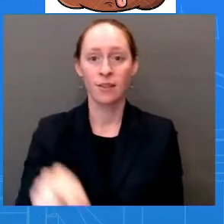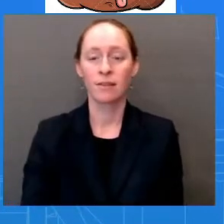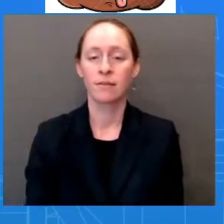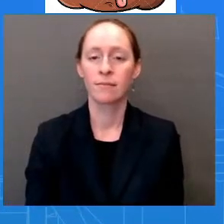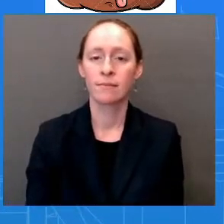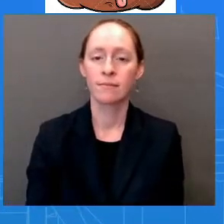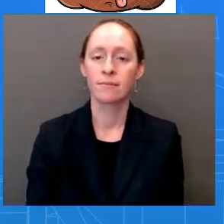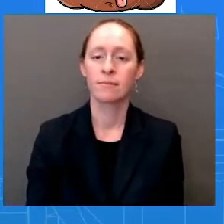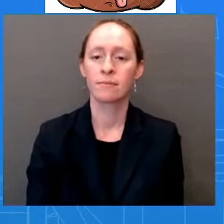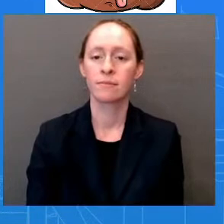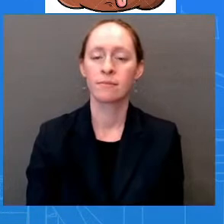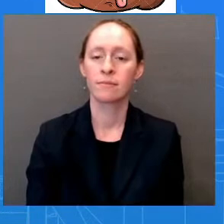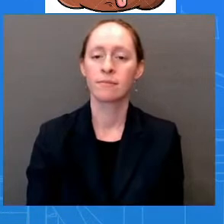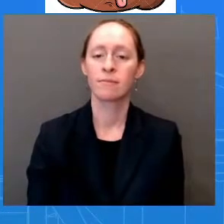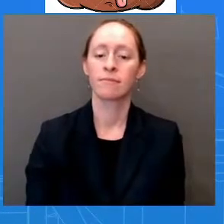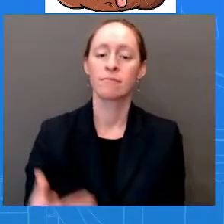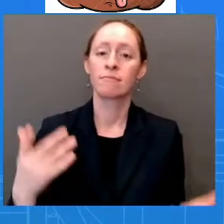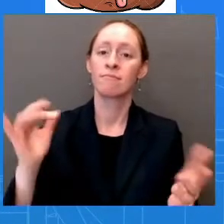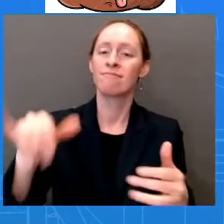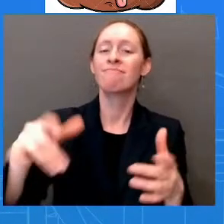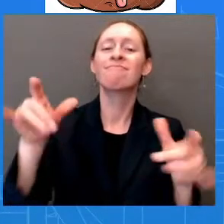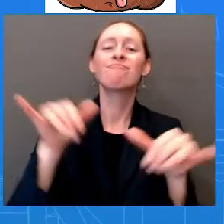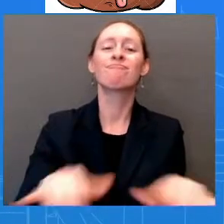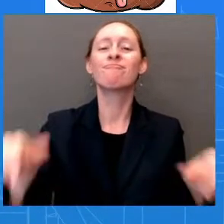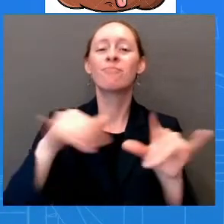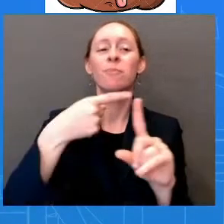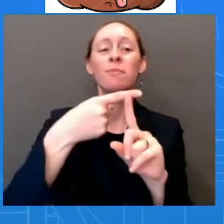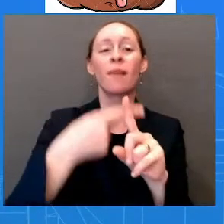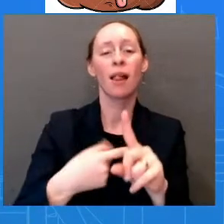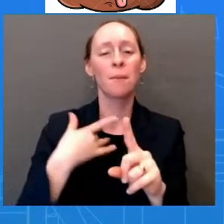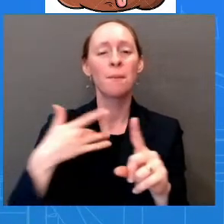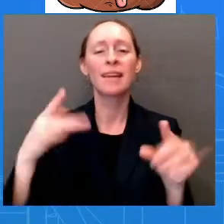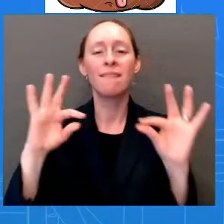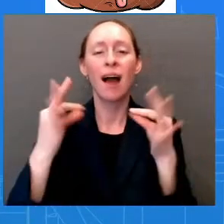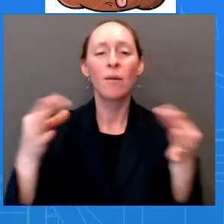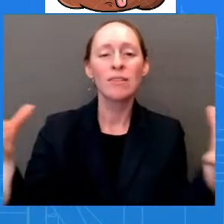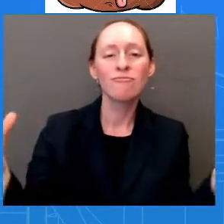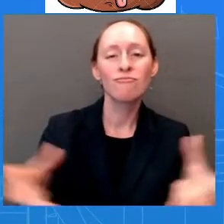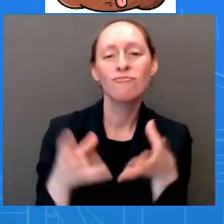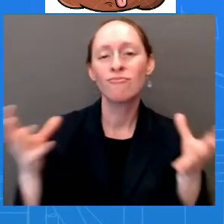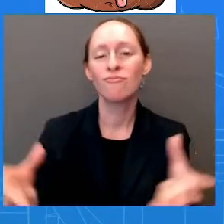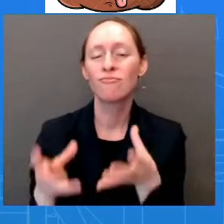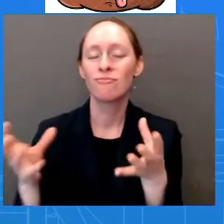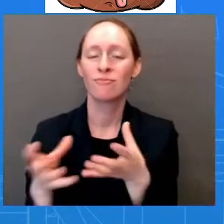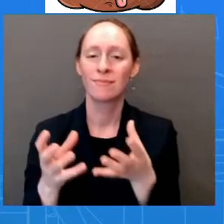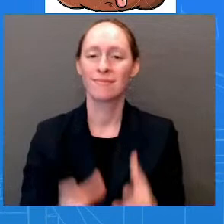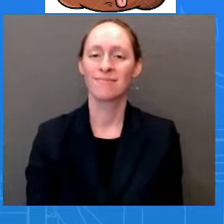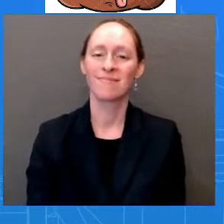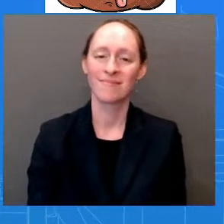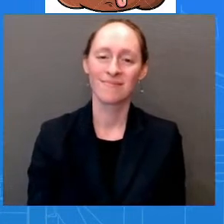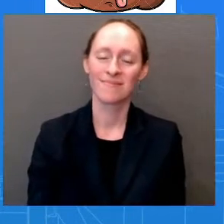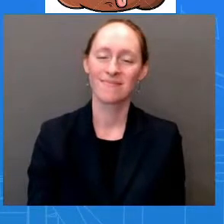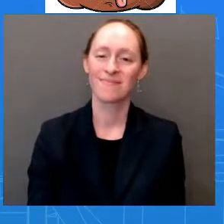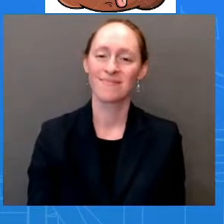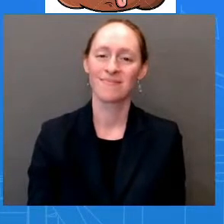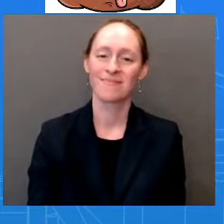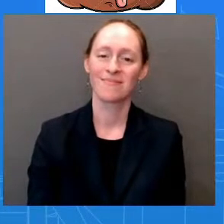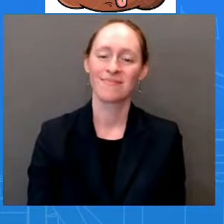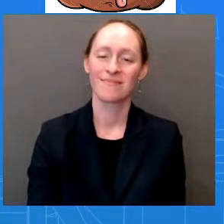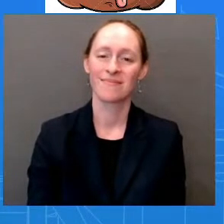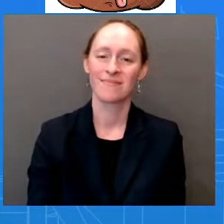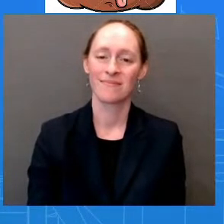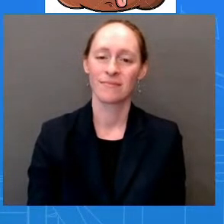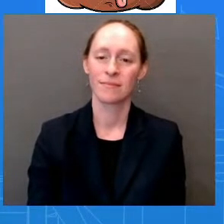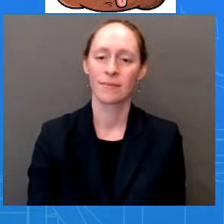been doing a lot to keep vaccines and vaccinations happening. What we're doing now is redoubling that effort and making it very clear that people need to go